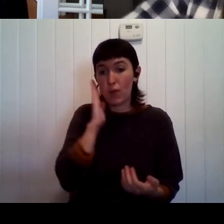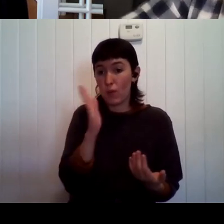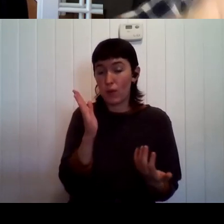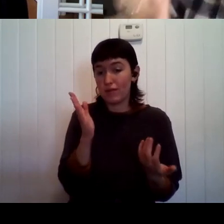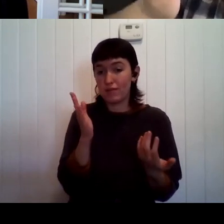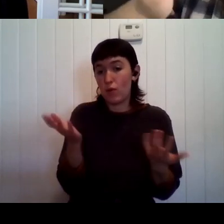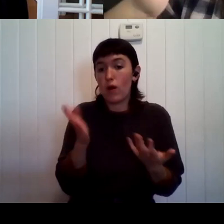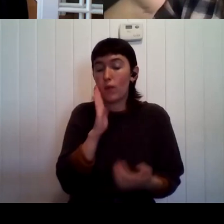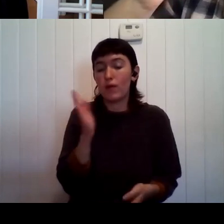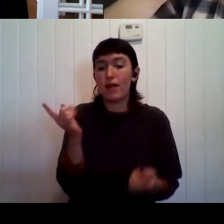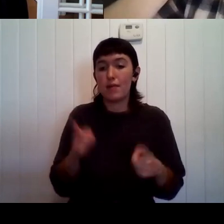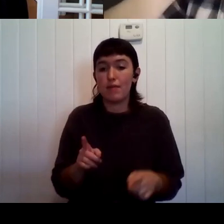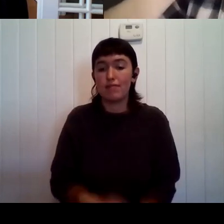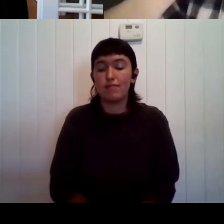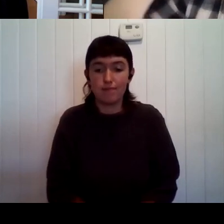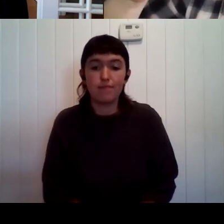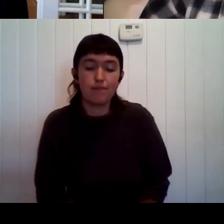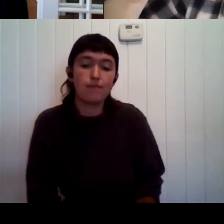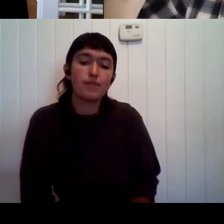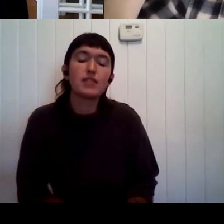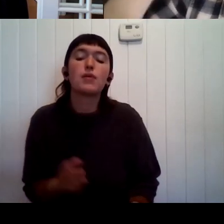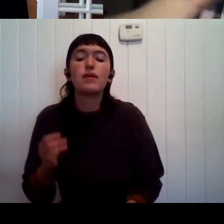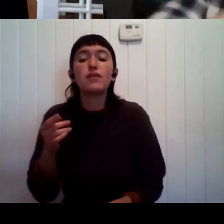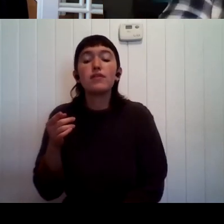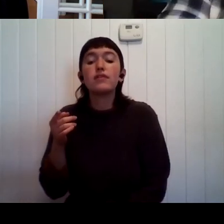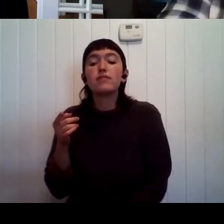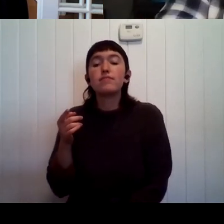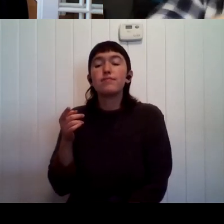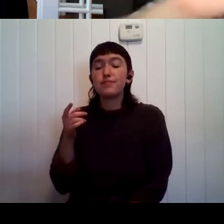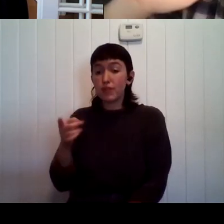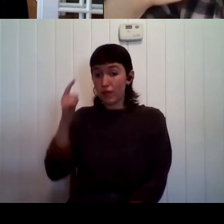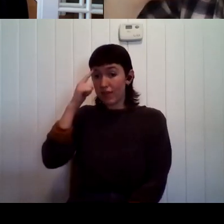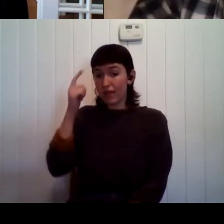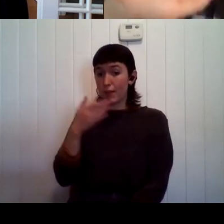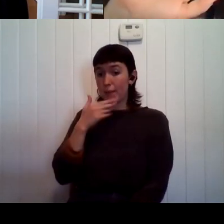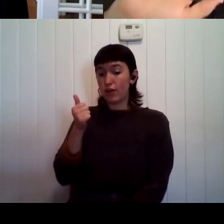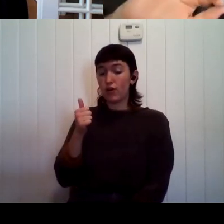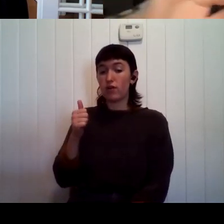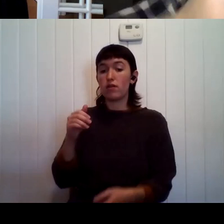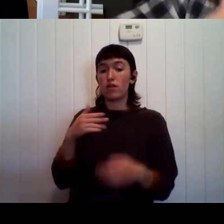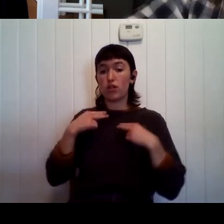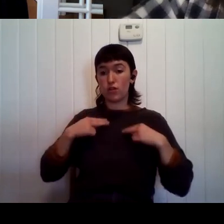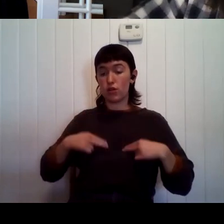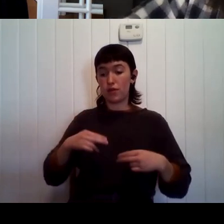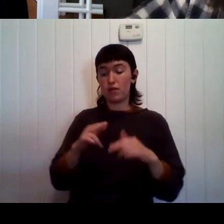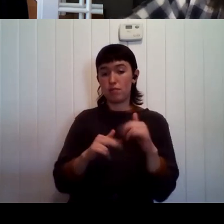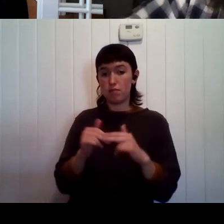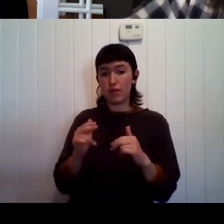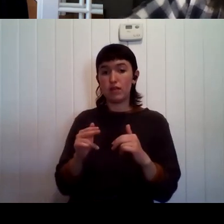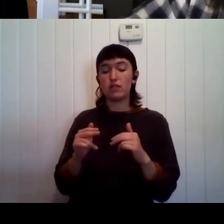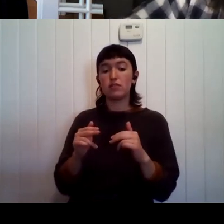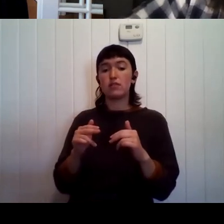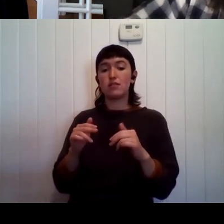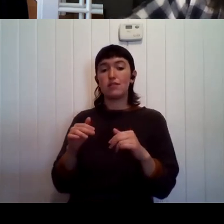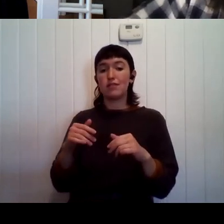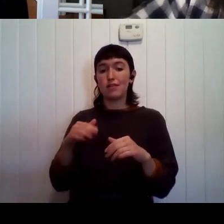it better or worse for a human to build a new home inland or on the coast for the sake of the environment?